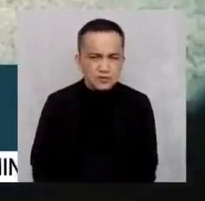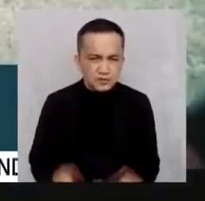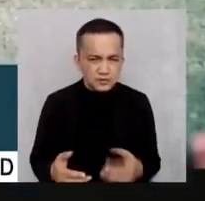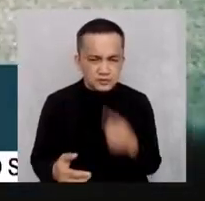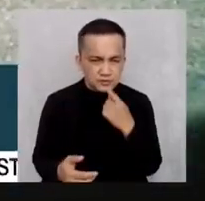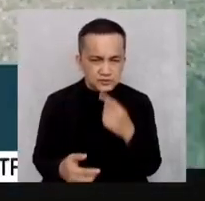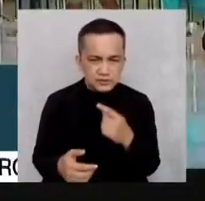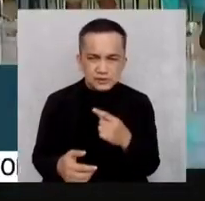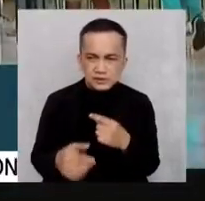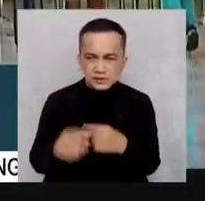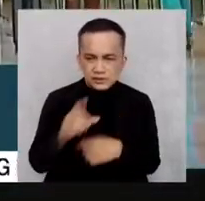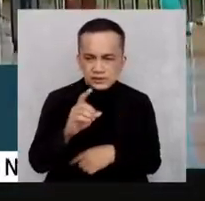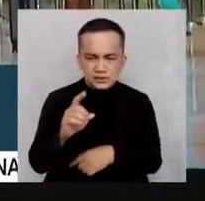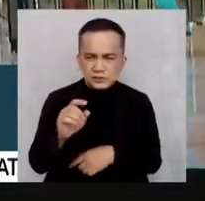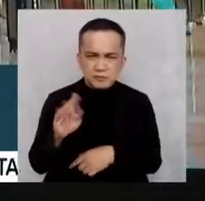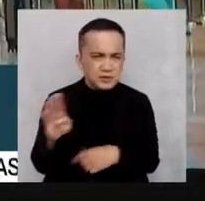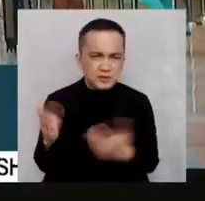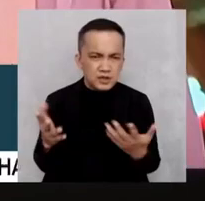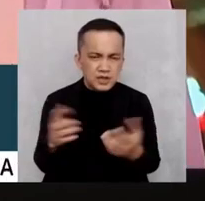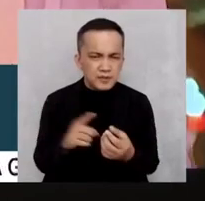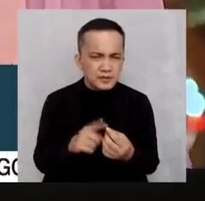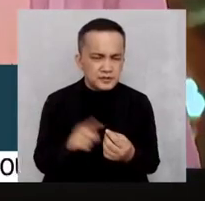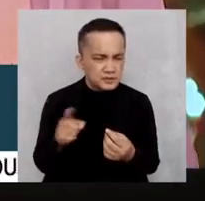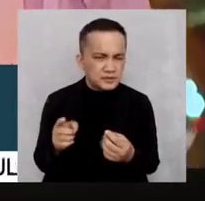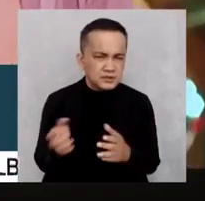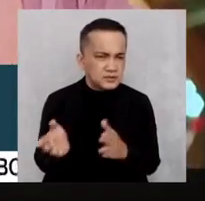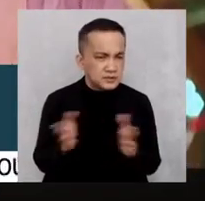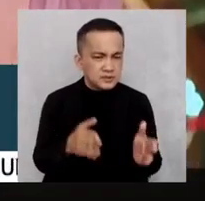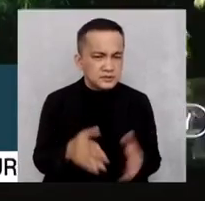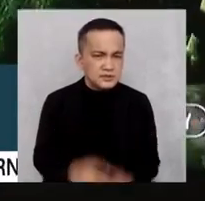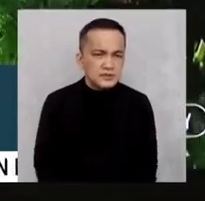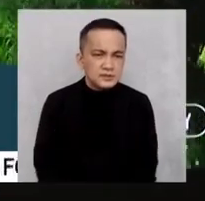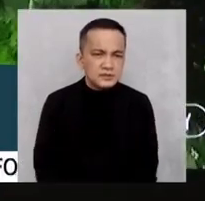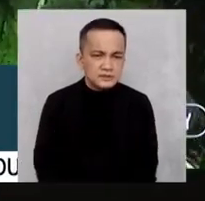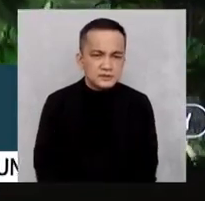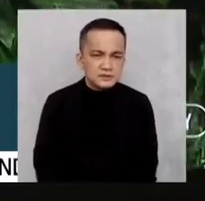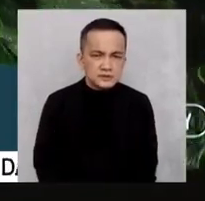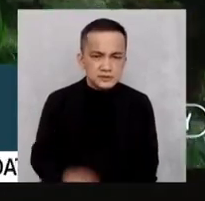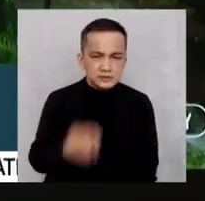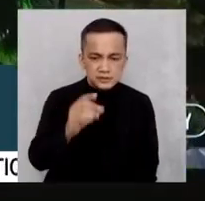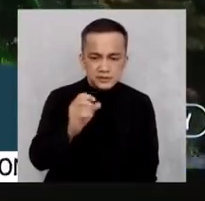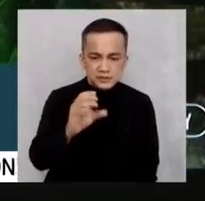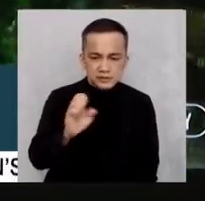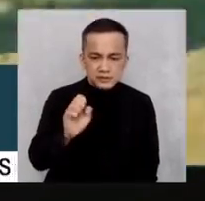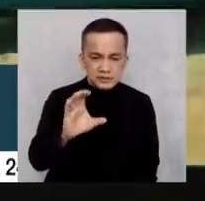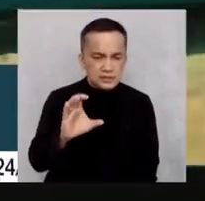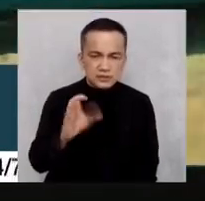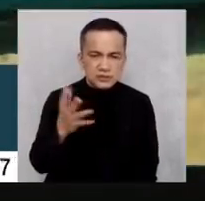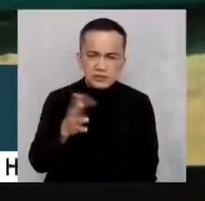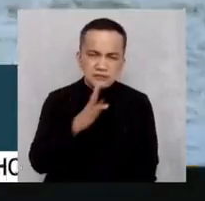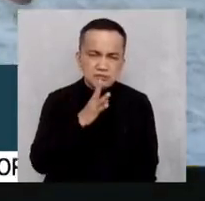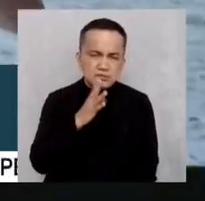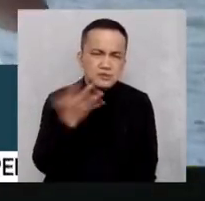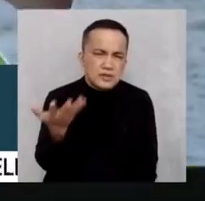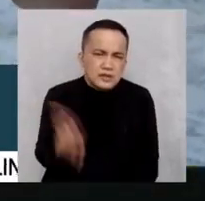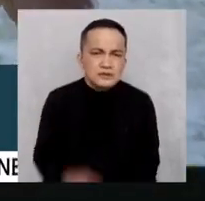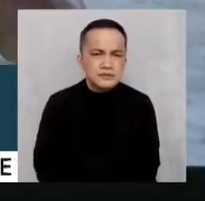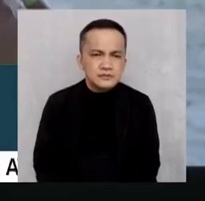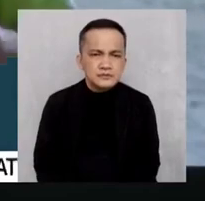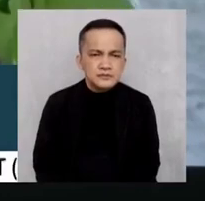DDB about that, or even Secretary Fasco didn't also mention that.